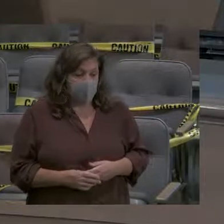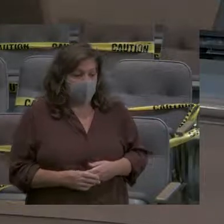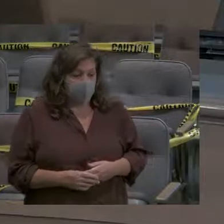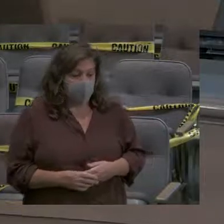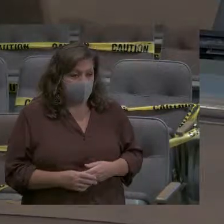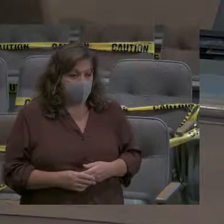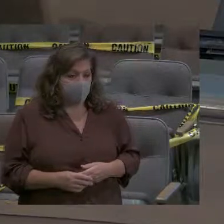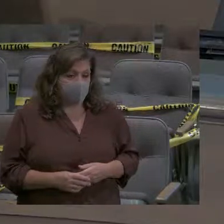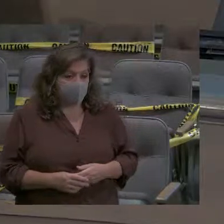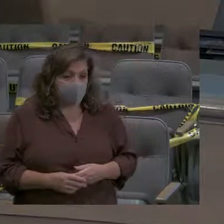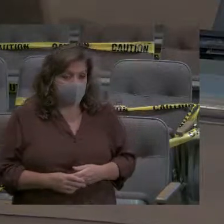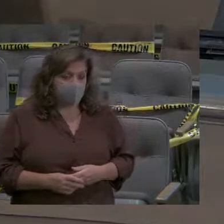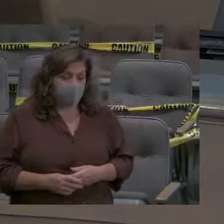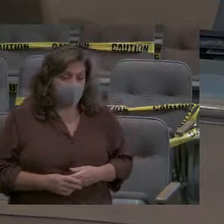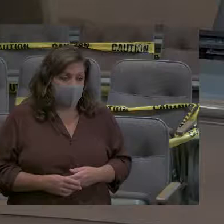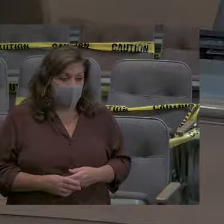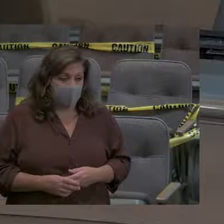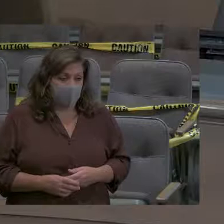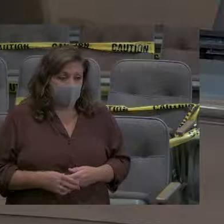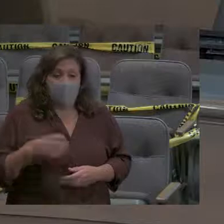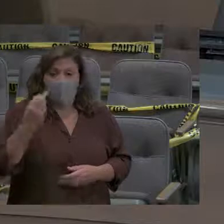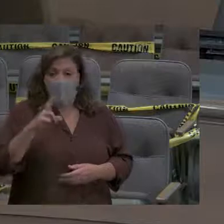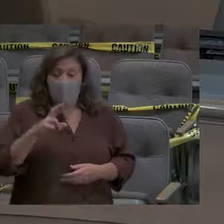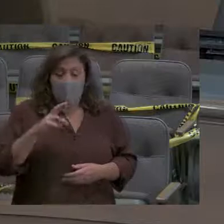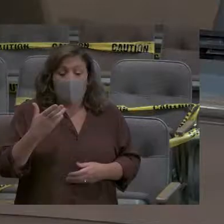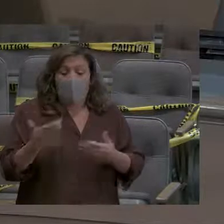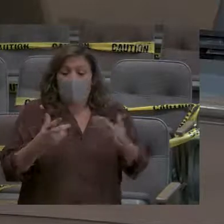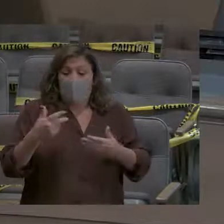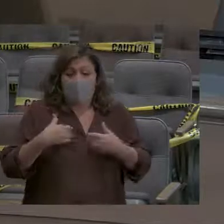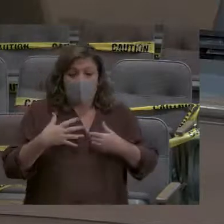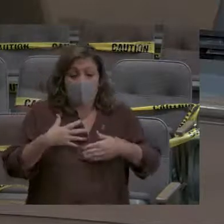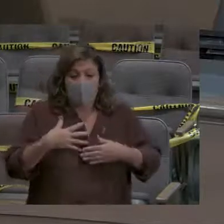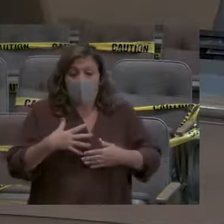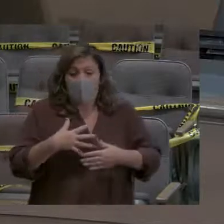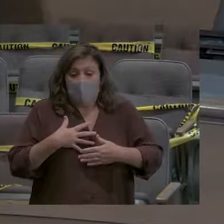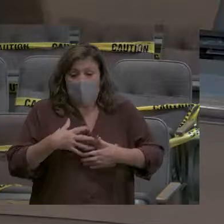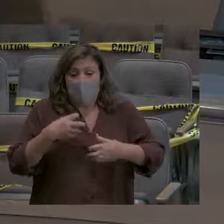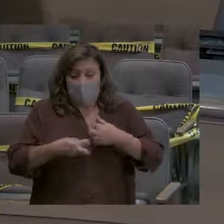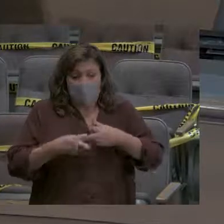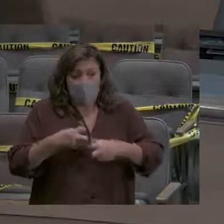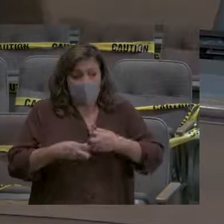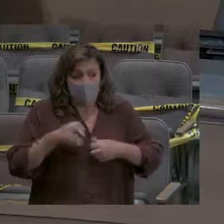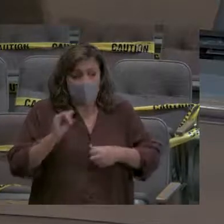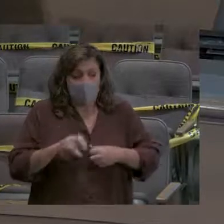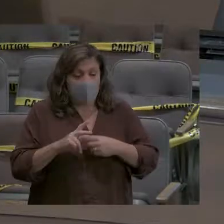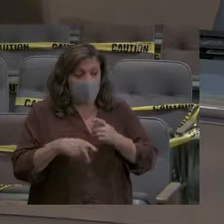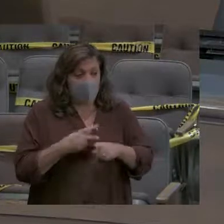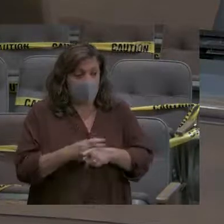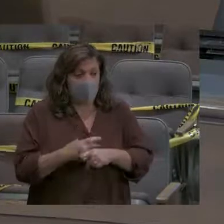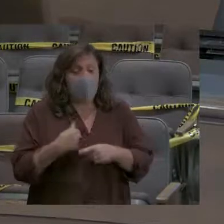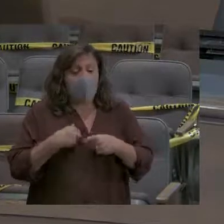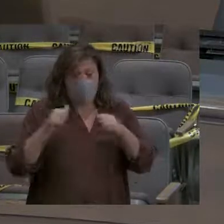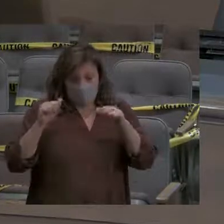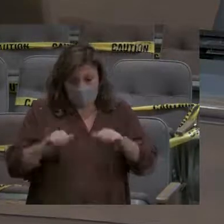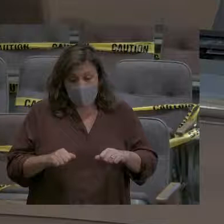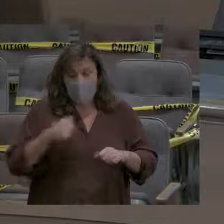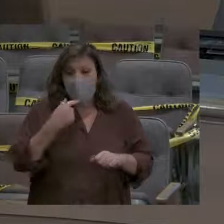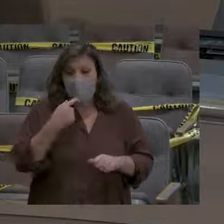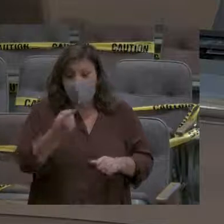because they're having, significant respiratory problems with breathing and that sort of thing. What I can tell you is this: